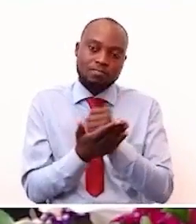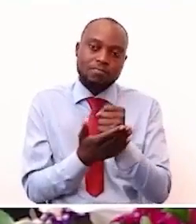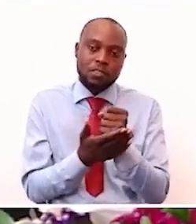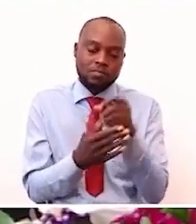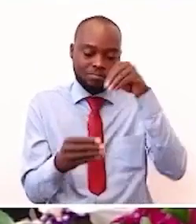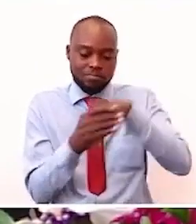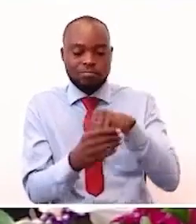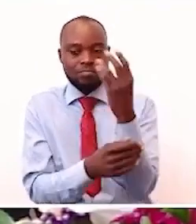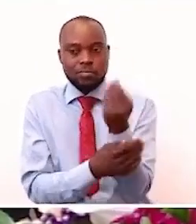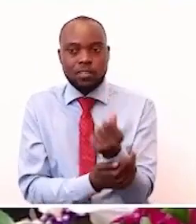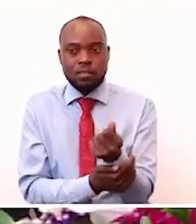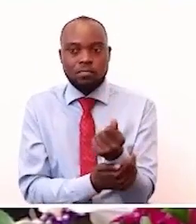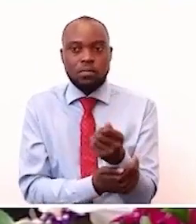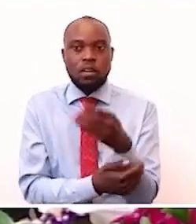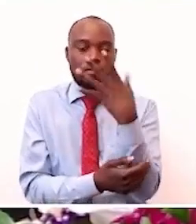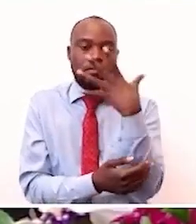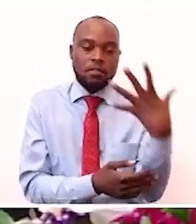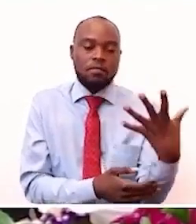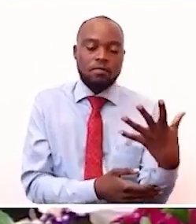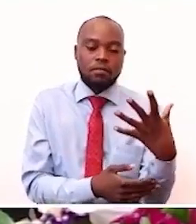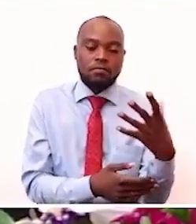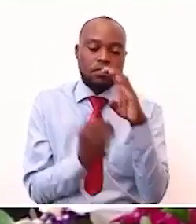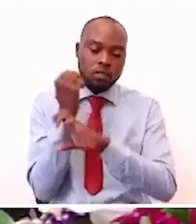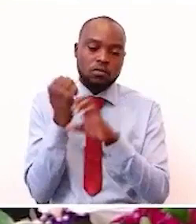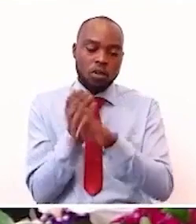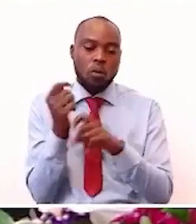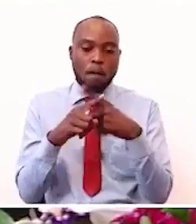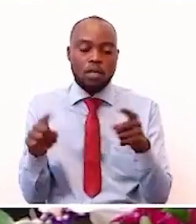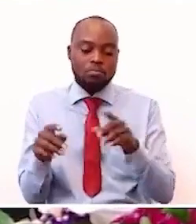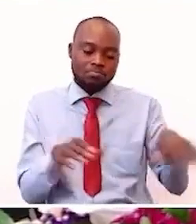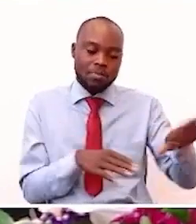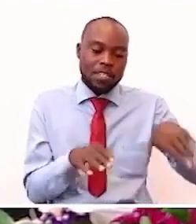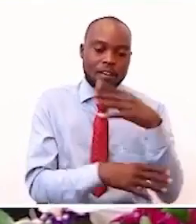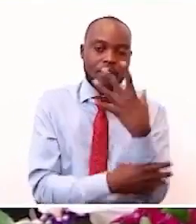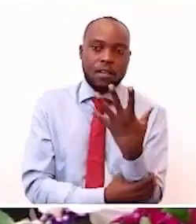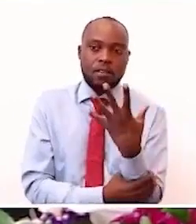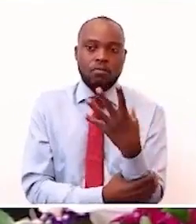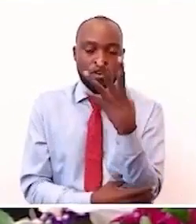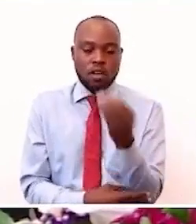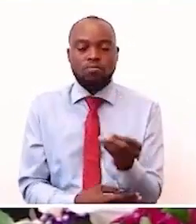integrity in the 55 countries, in the 5 regions, and so on. So we have the African